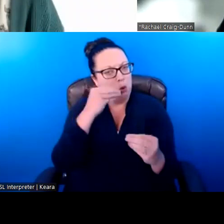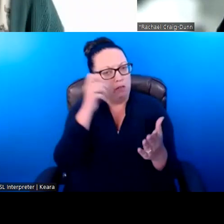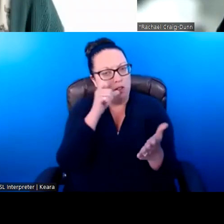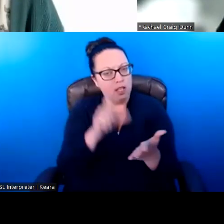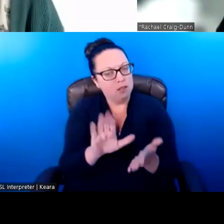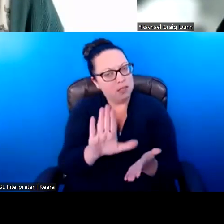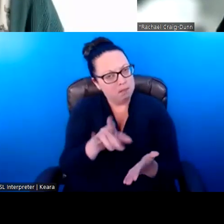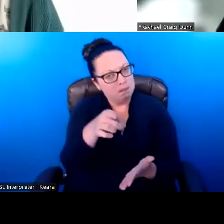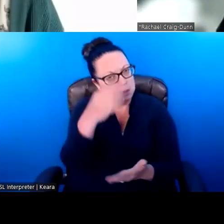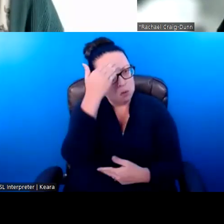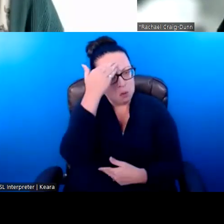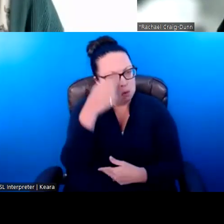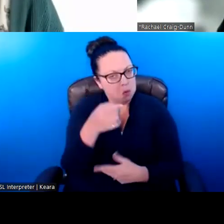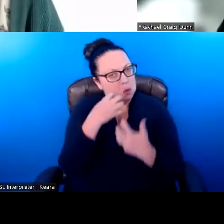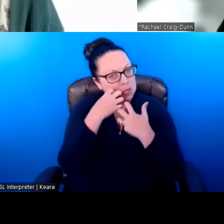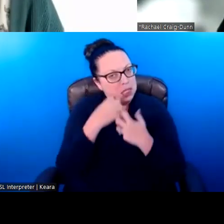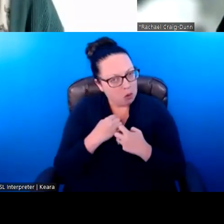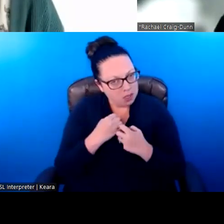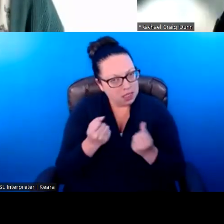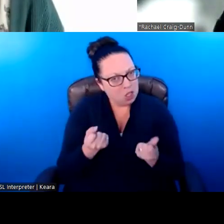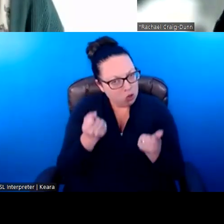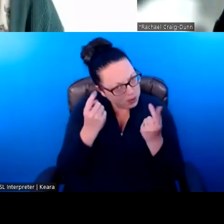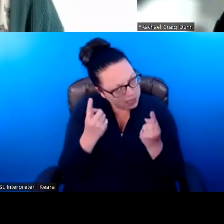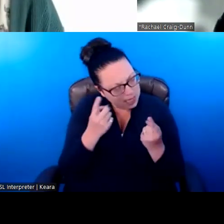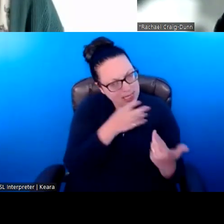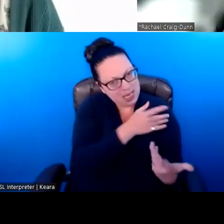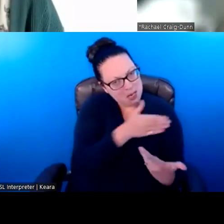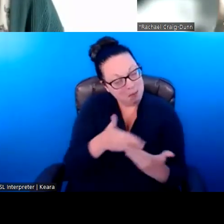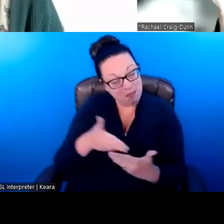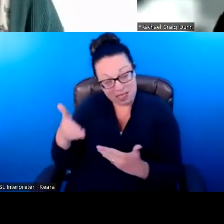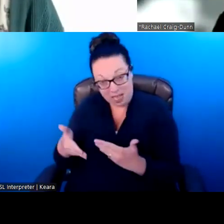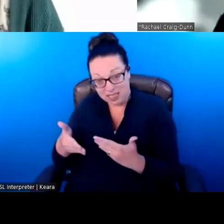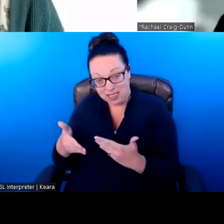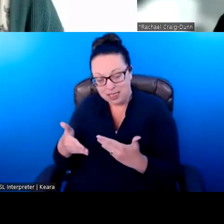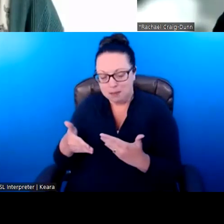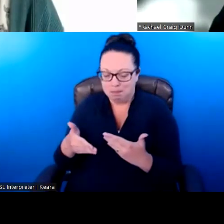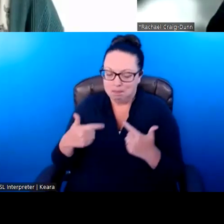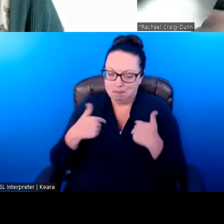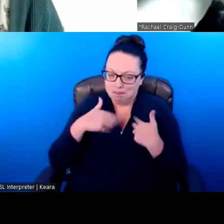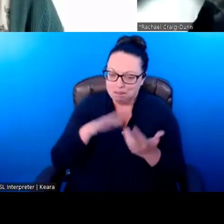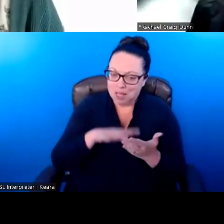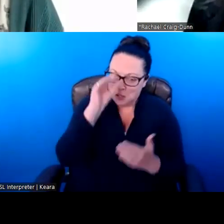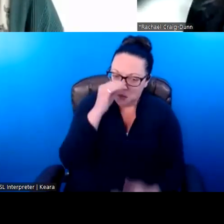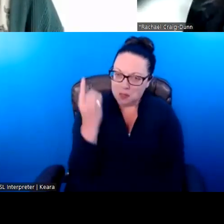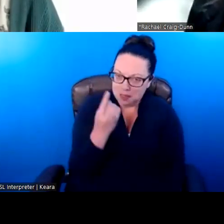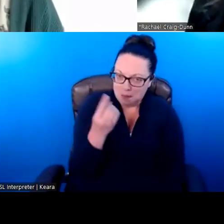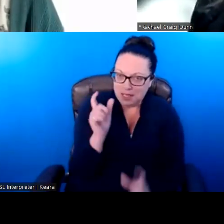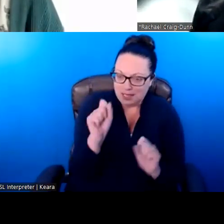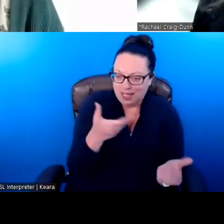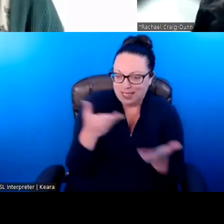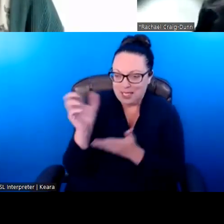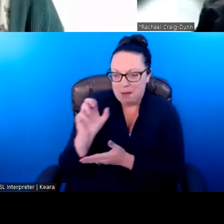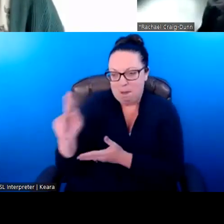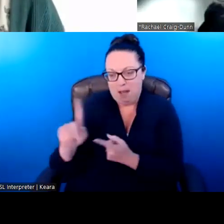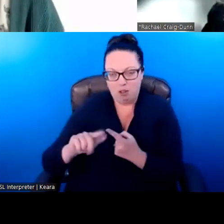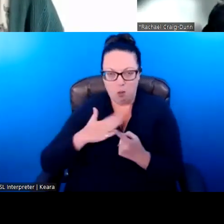were so caring and understanding. And by the end, I realized I learned something and I can take it back to my clients as